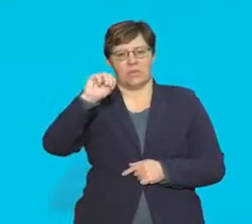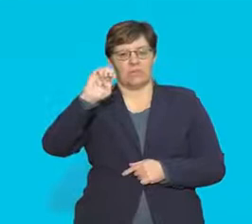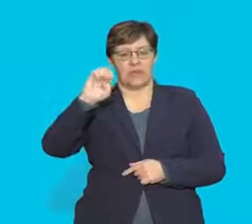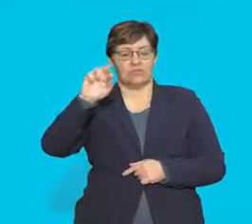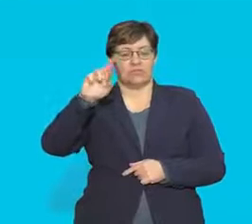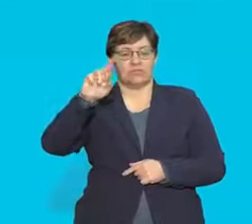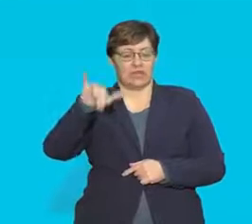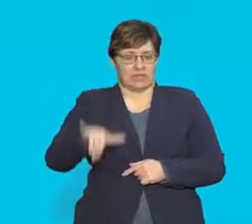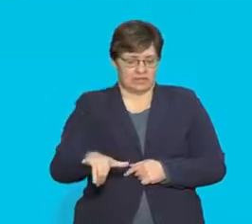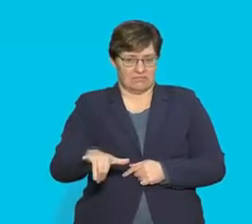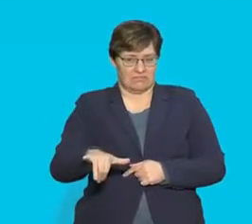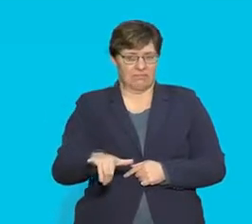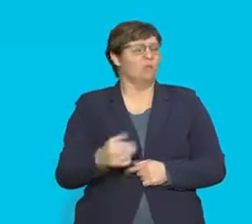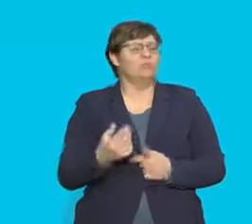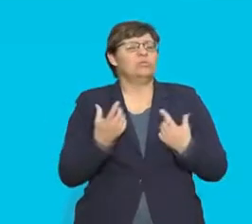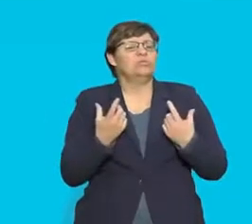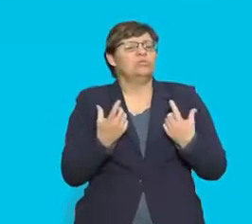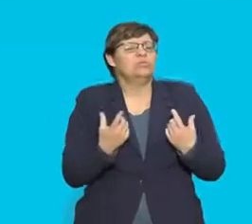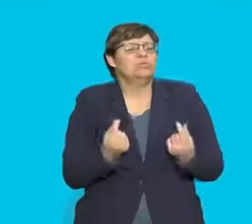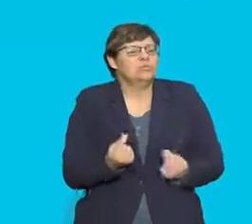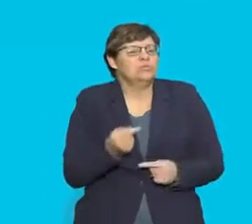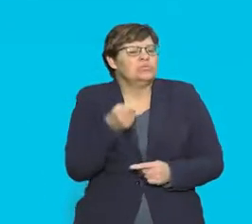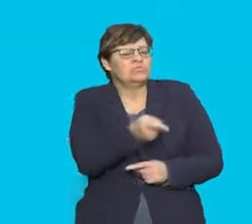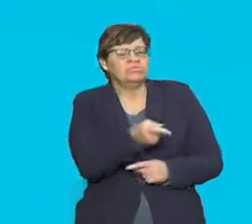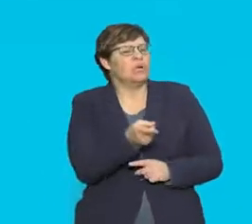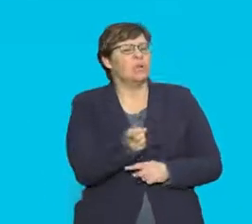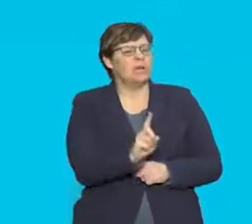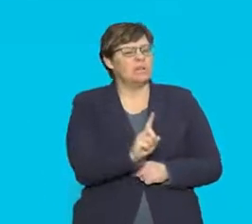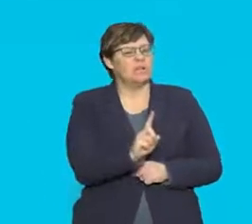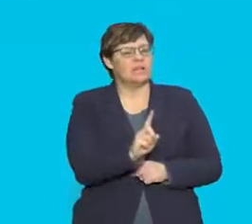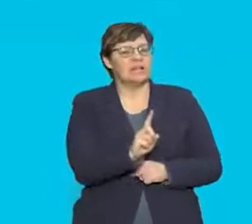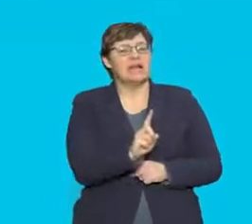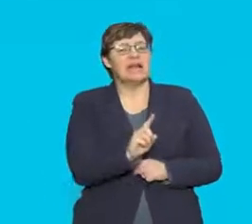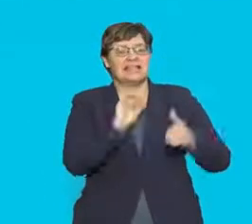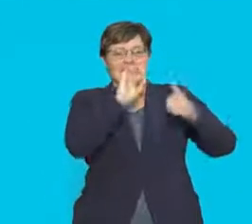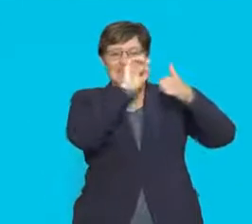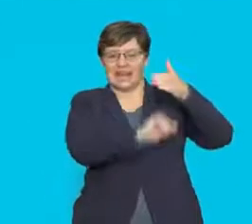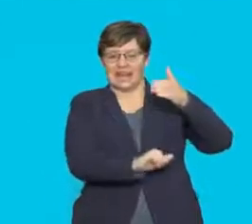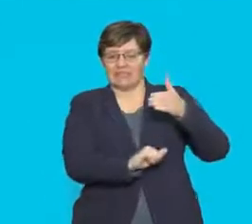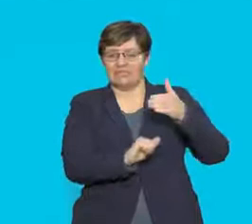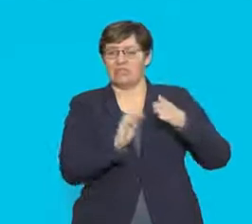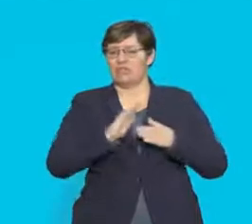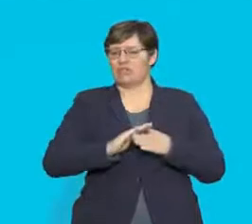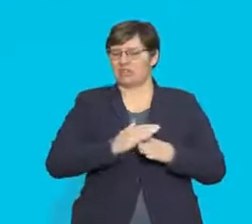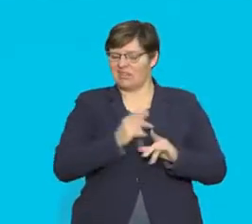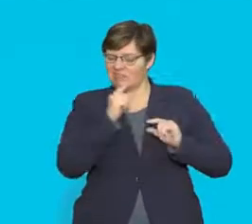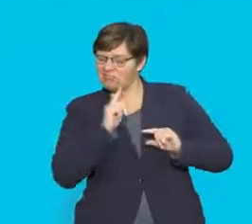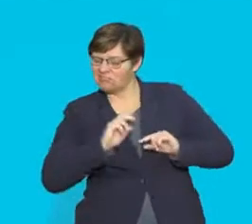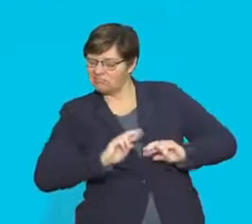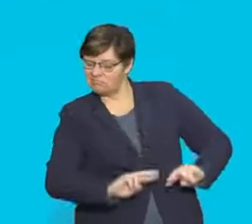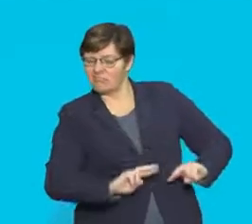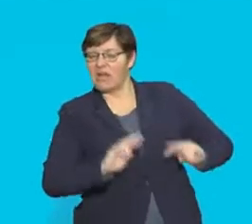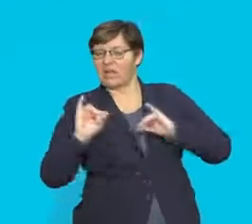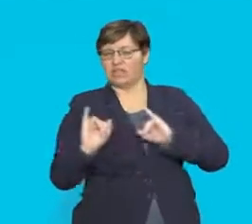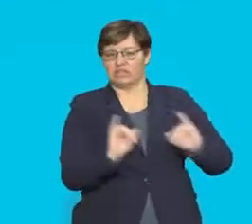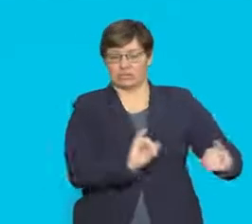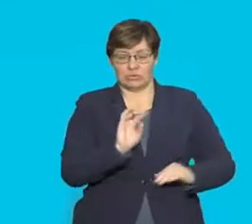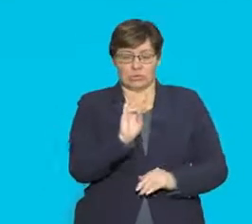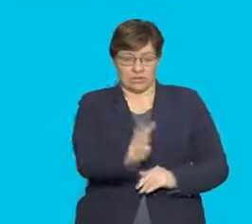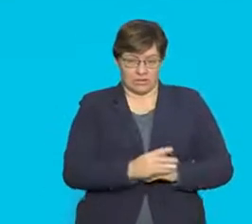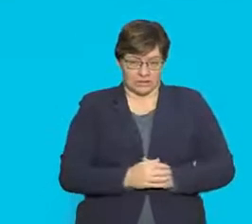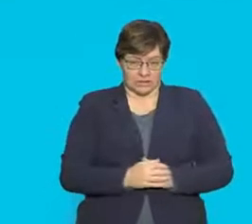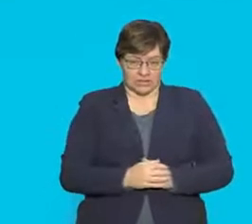will be to introduce the deductive reasoning that we use in the geometry that we're going to be looking at. So in